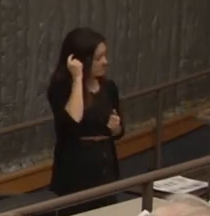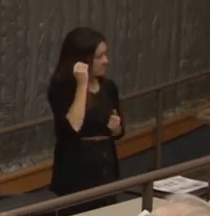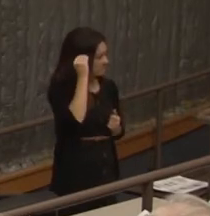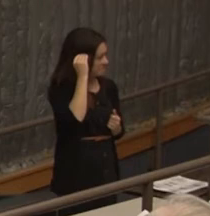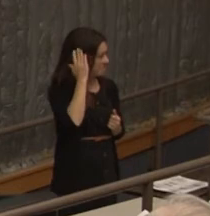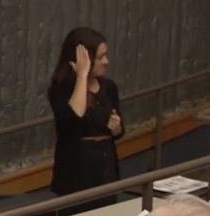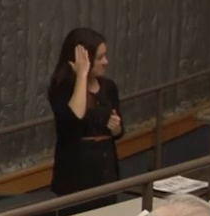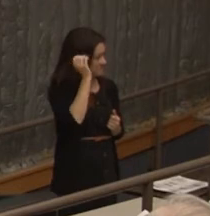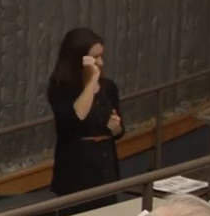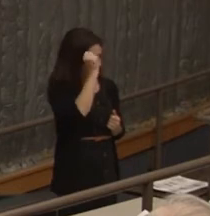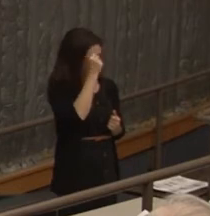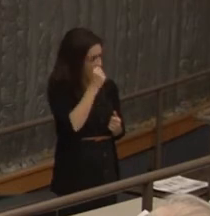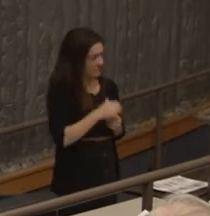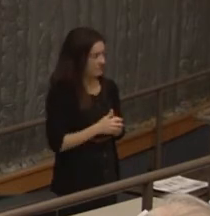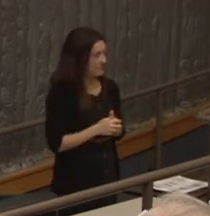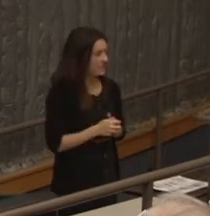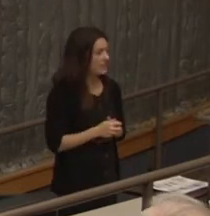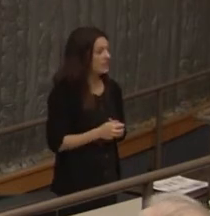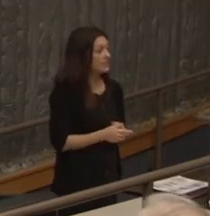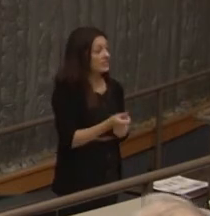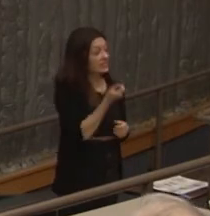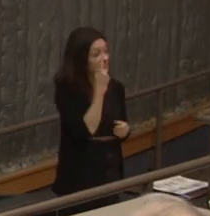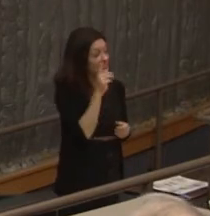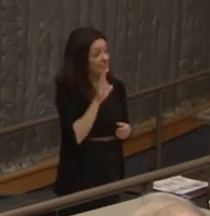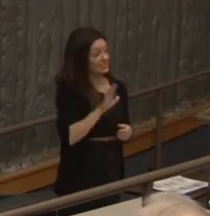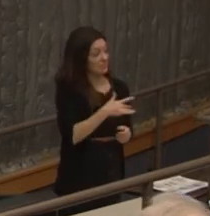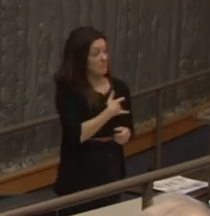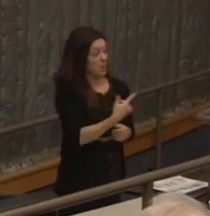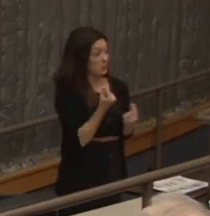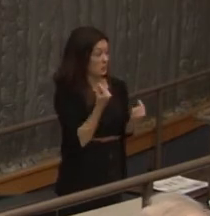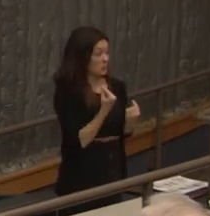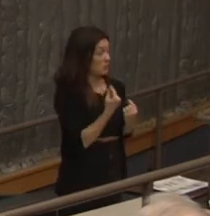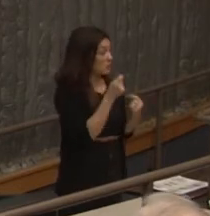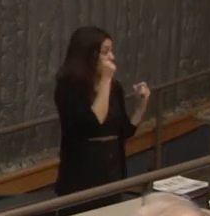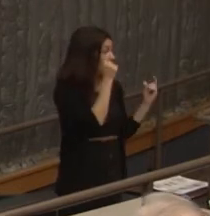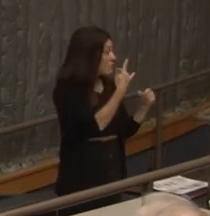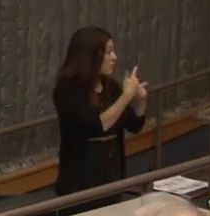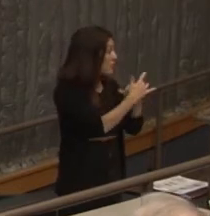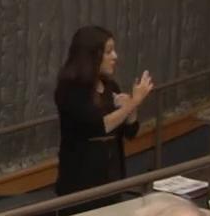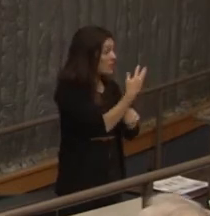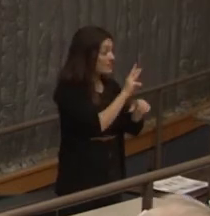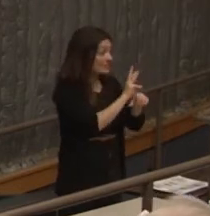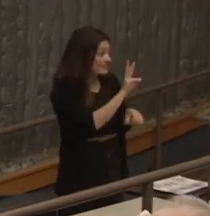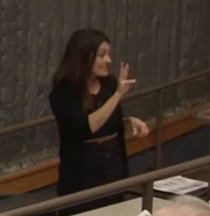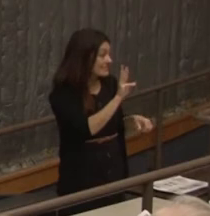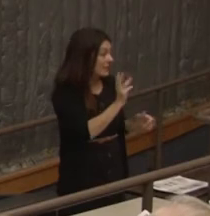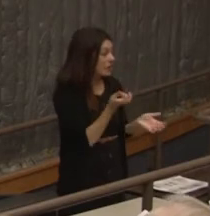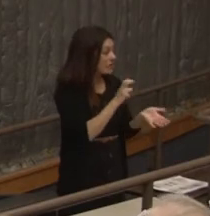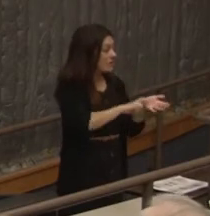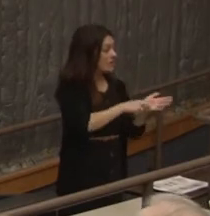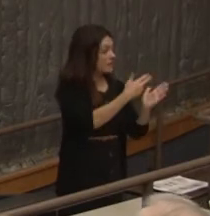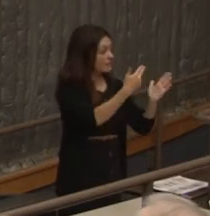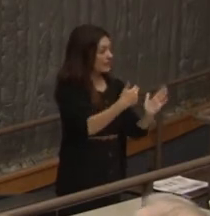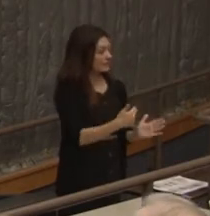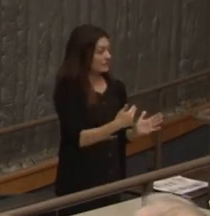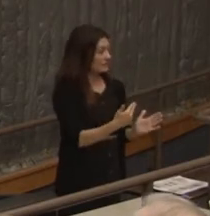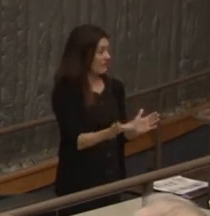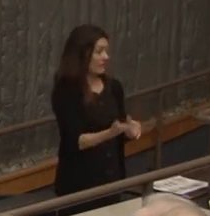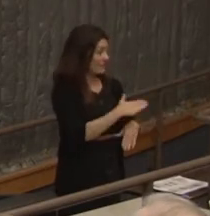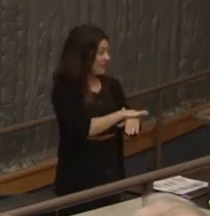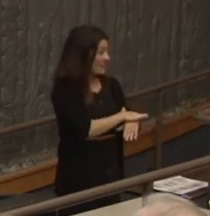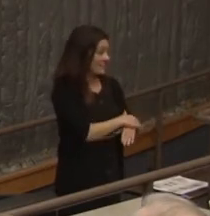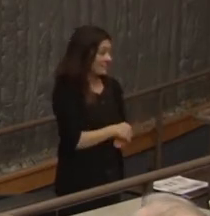gets up 6 in the morning, he paints all day, 6 days a week, and can't stop. And he said to me, as long as my